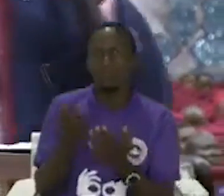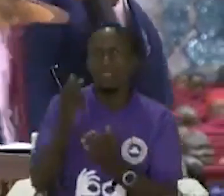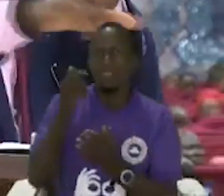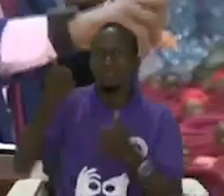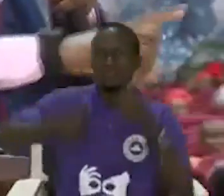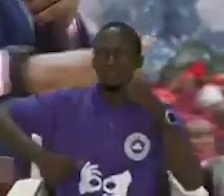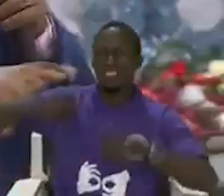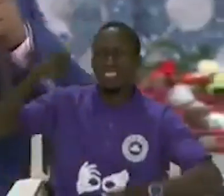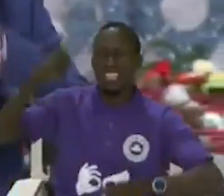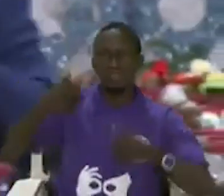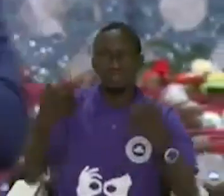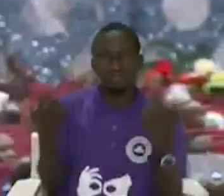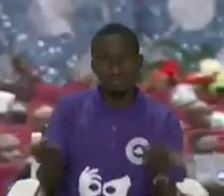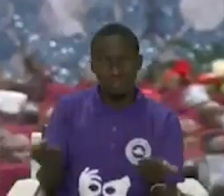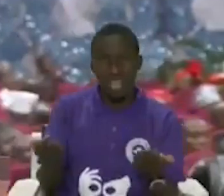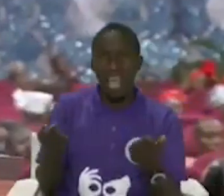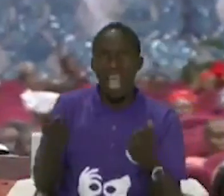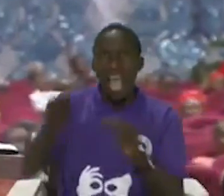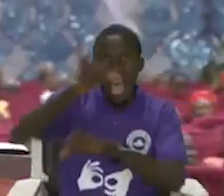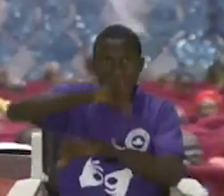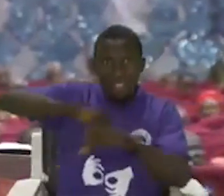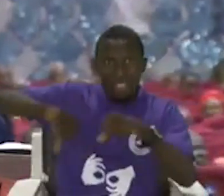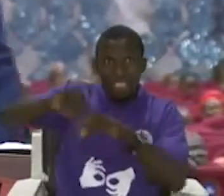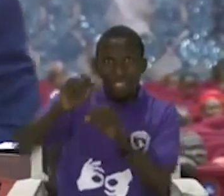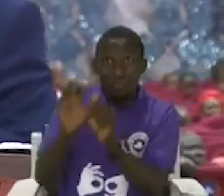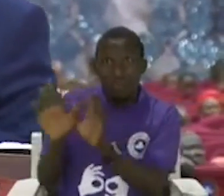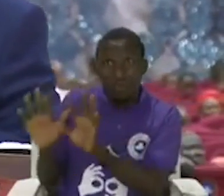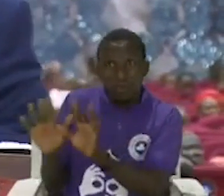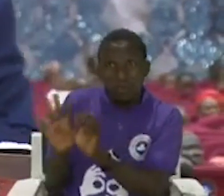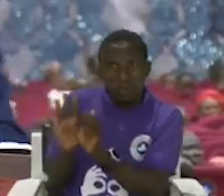Anointing is flowing in the room, but yet you can't see it.